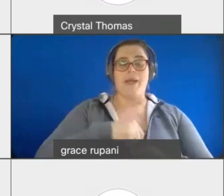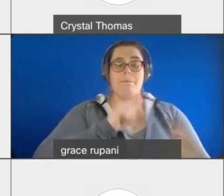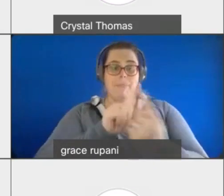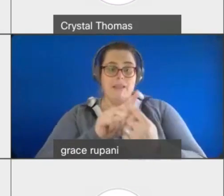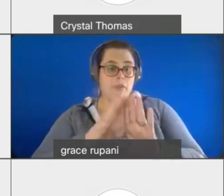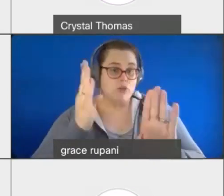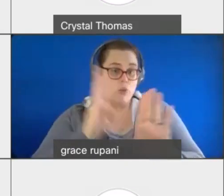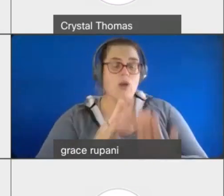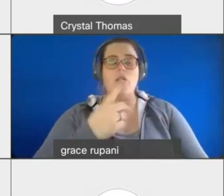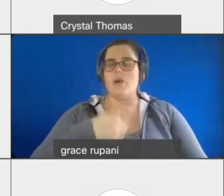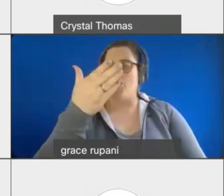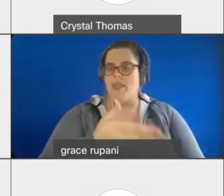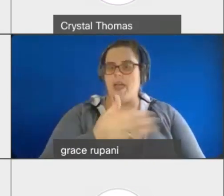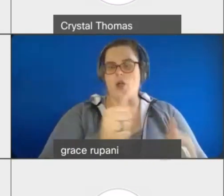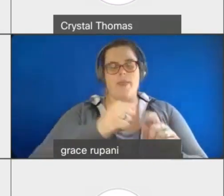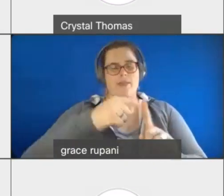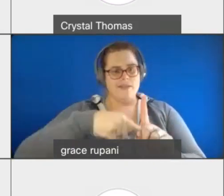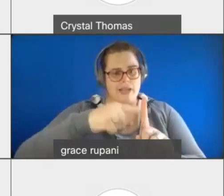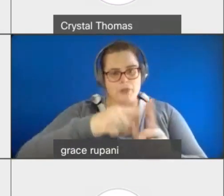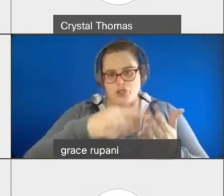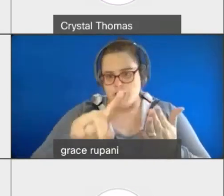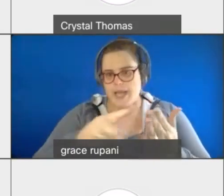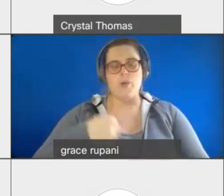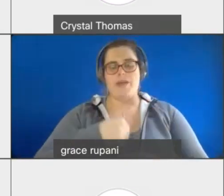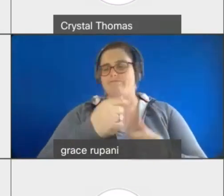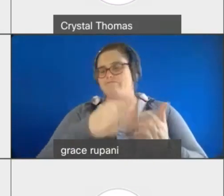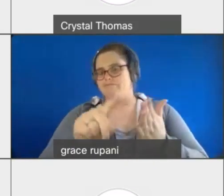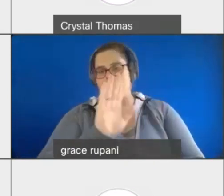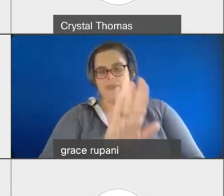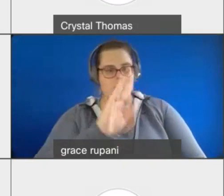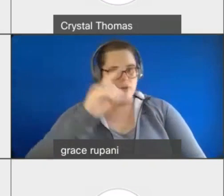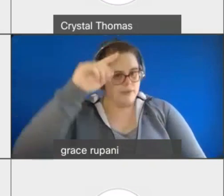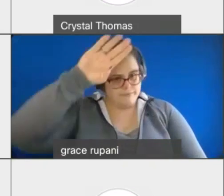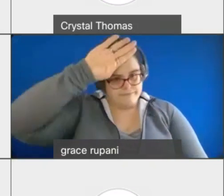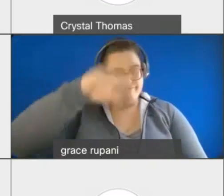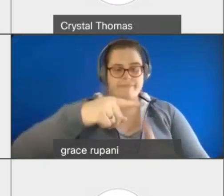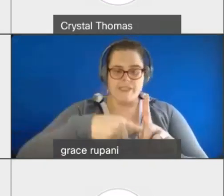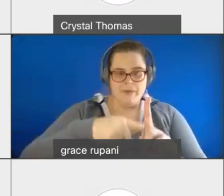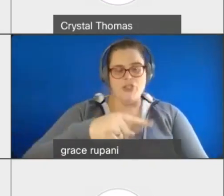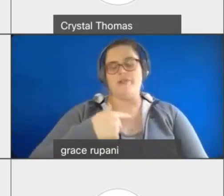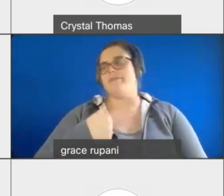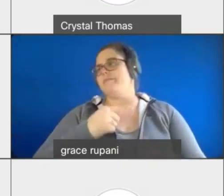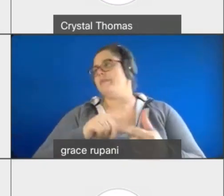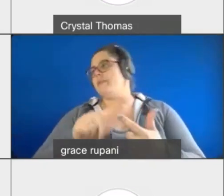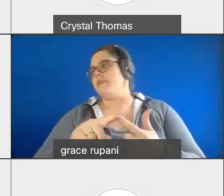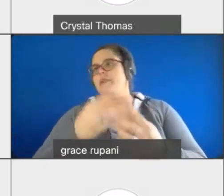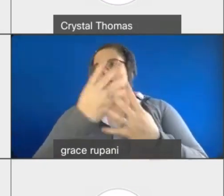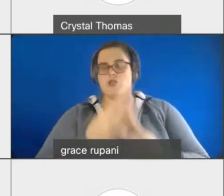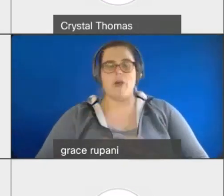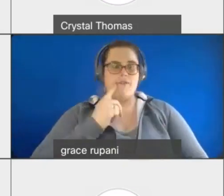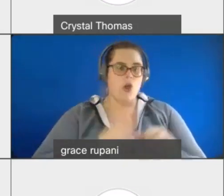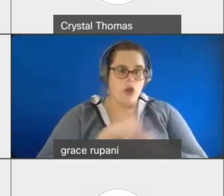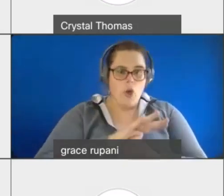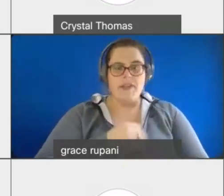our temperature gauge. We're taking their temperature. We're doing our COVID screening. How are they feeling? Do they have